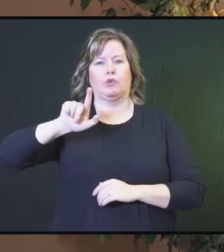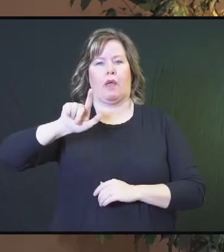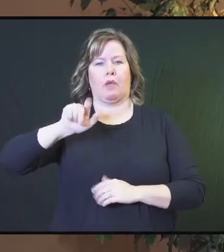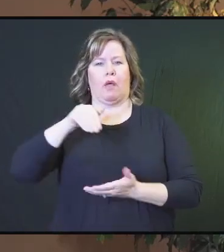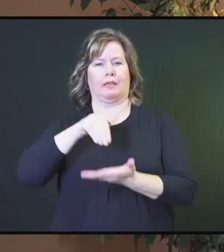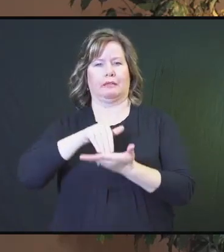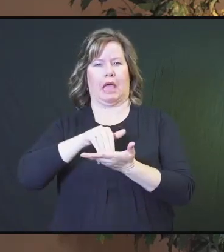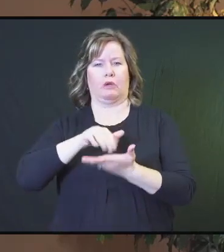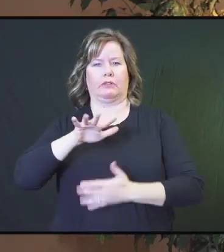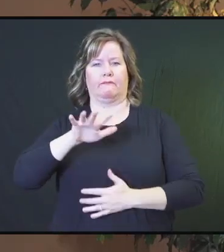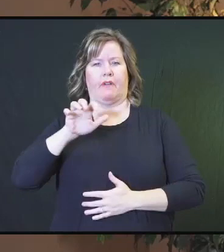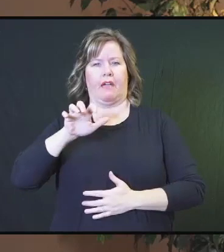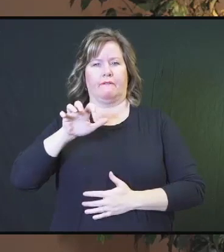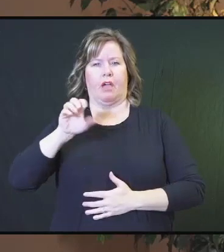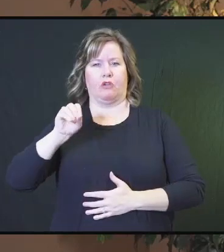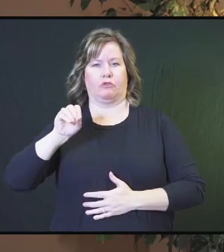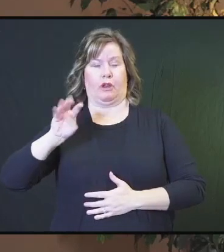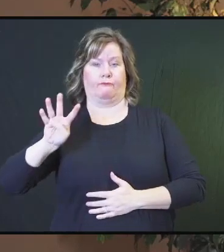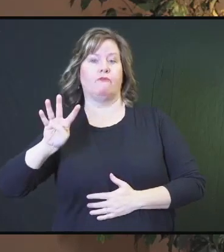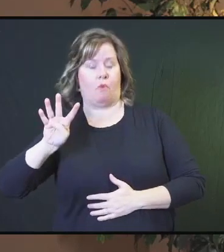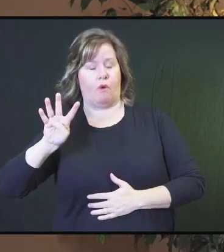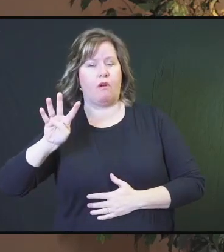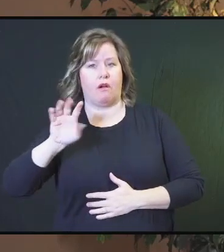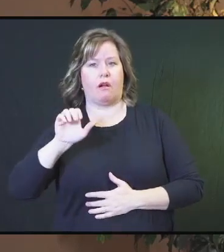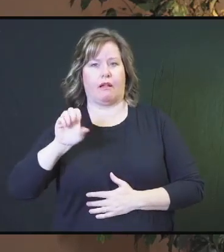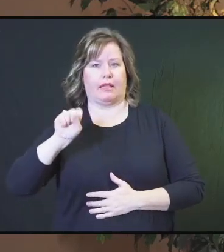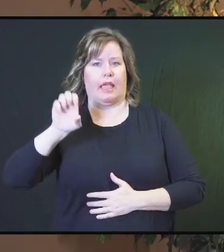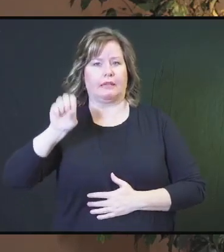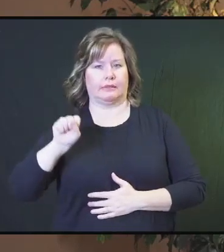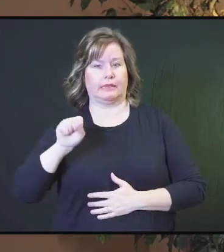21,504 cases, which is an increase of